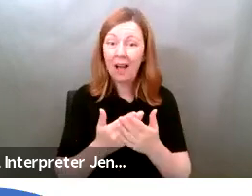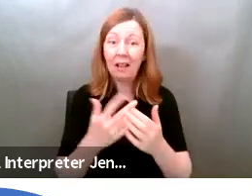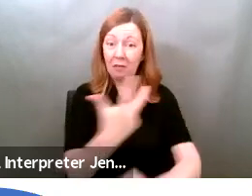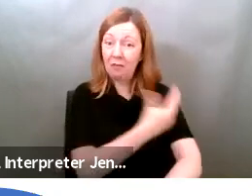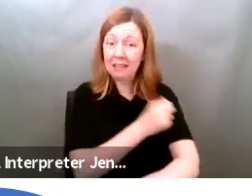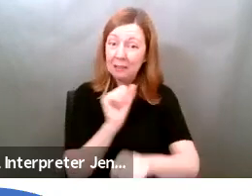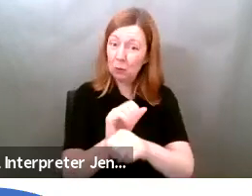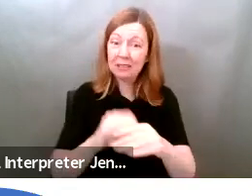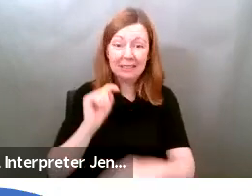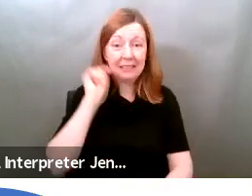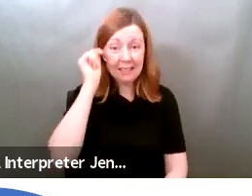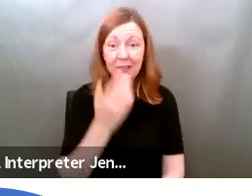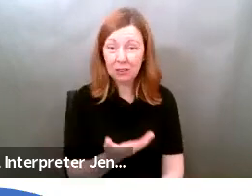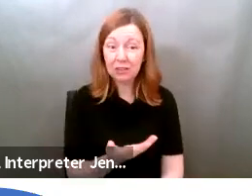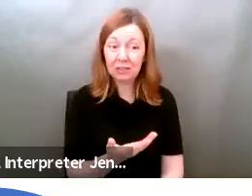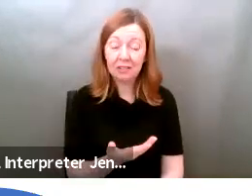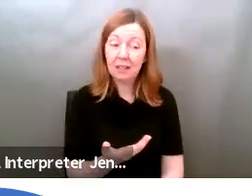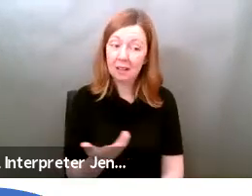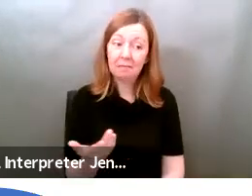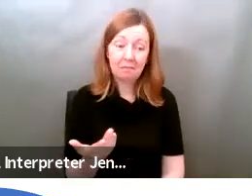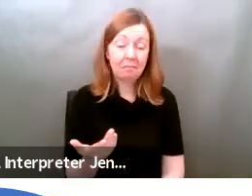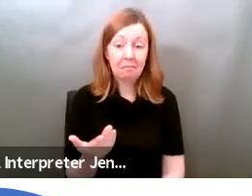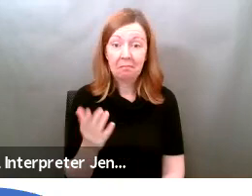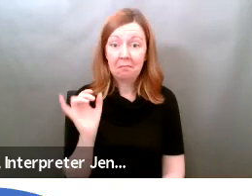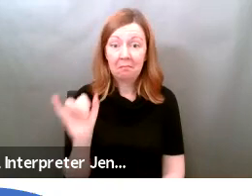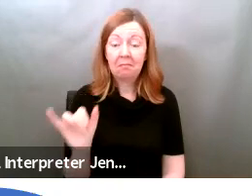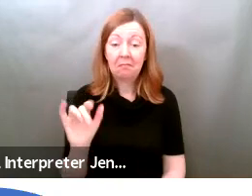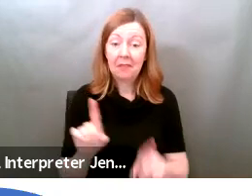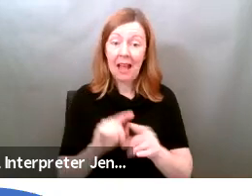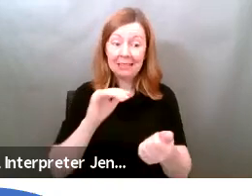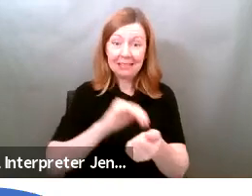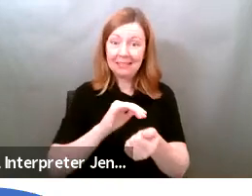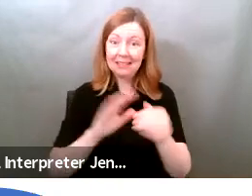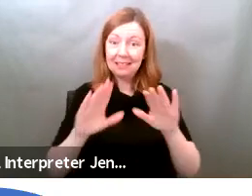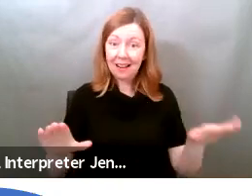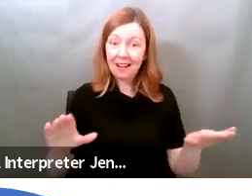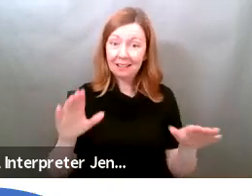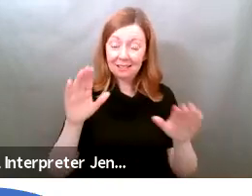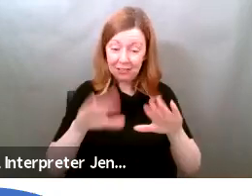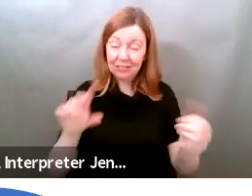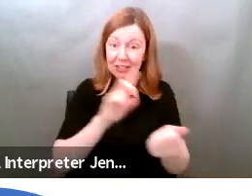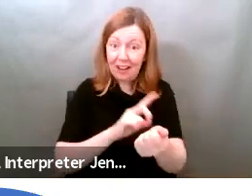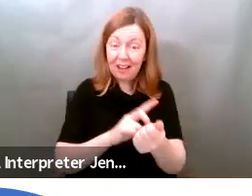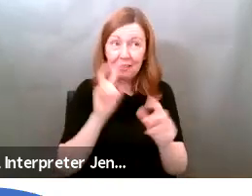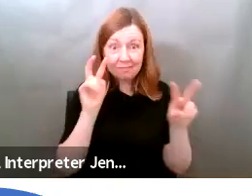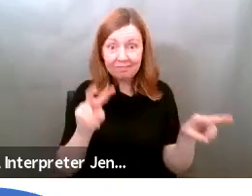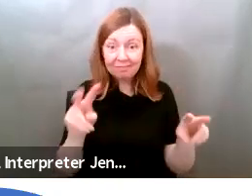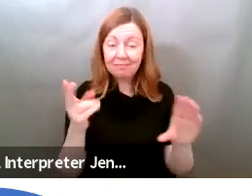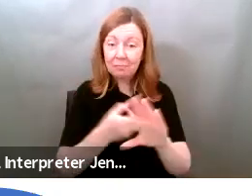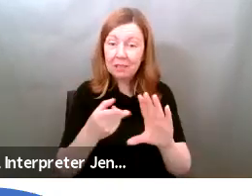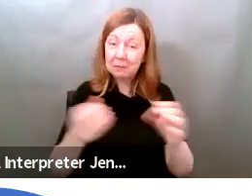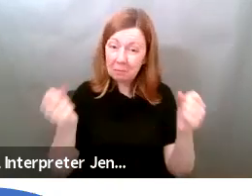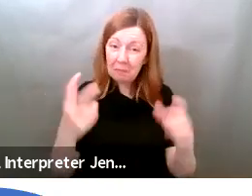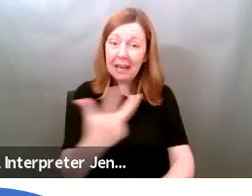in teenagers, and is, to me, as a pediatrician who's watched and participated in